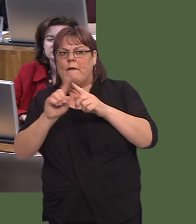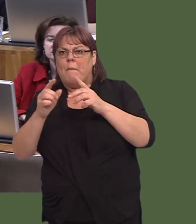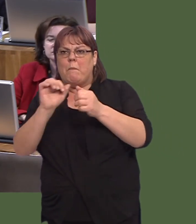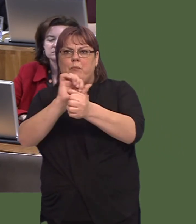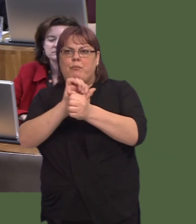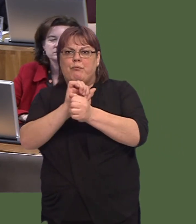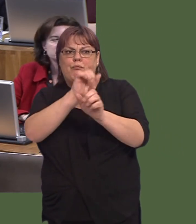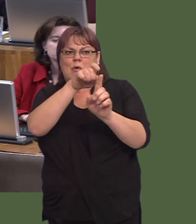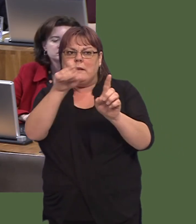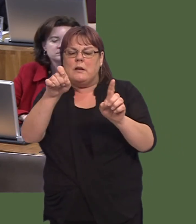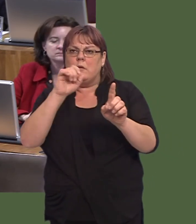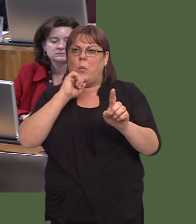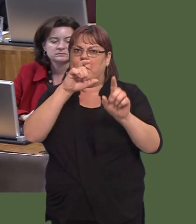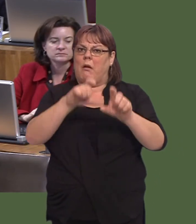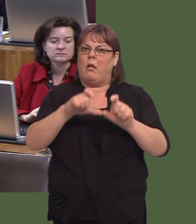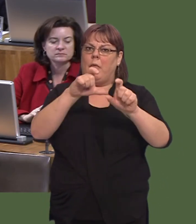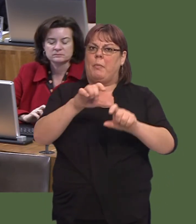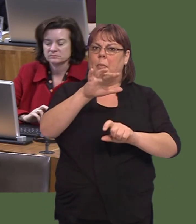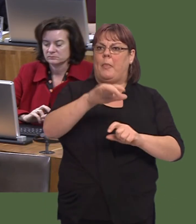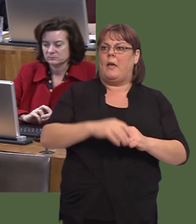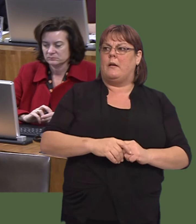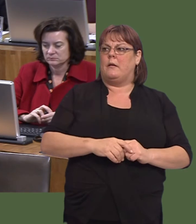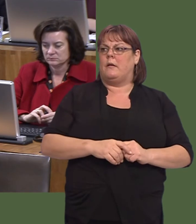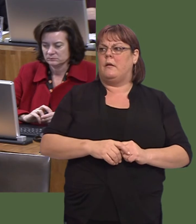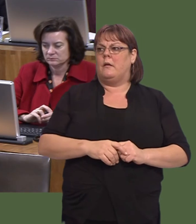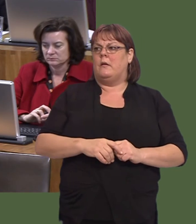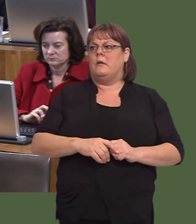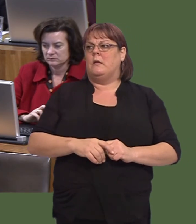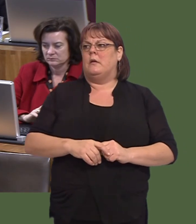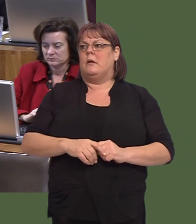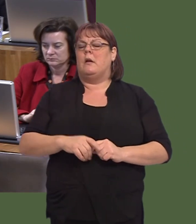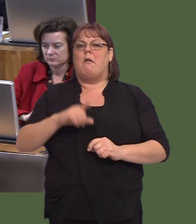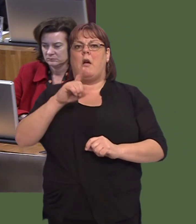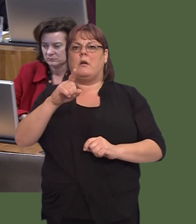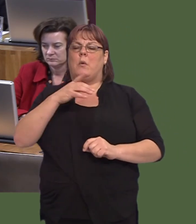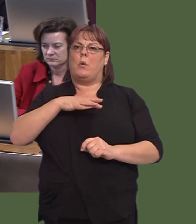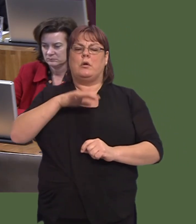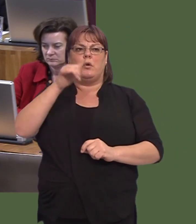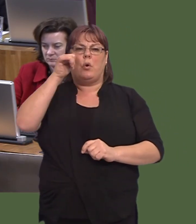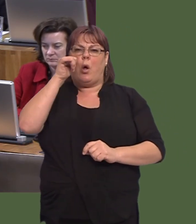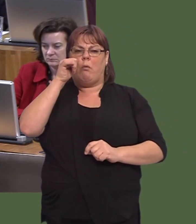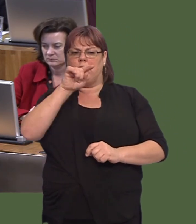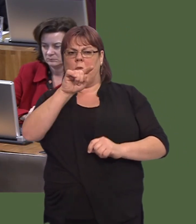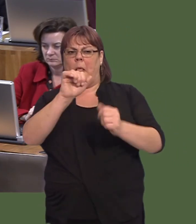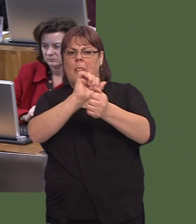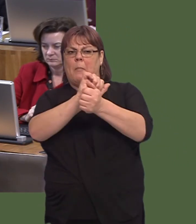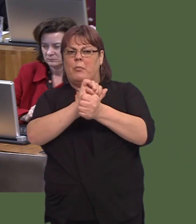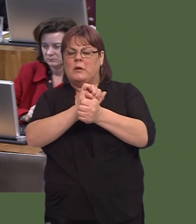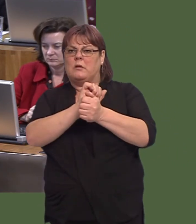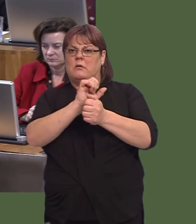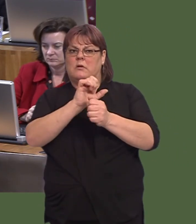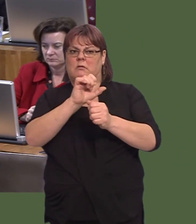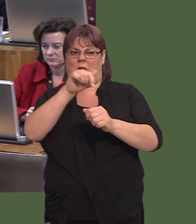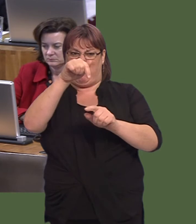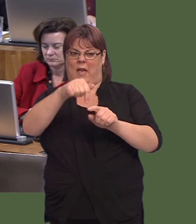the proposed prison. In addition, the letter requested confirmation of the effect that a new prison in South Wales would have on the prisons at